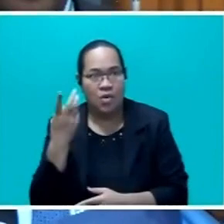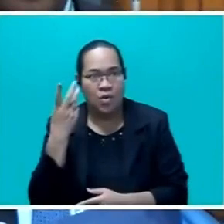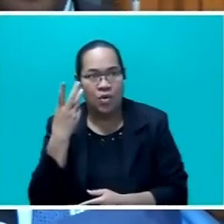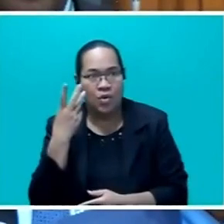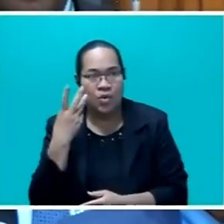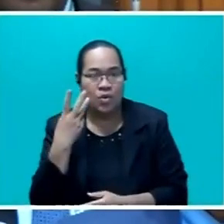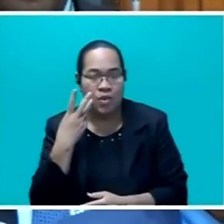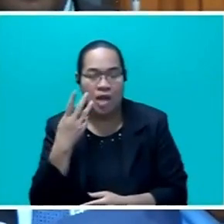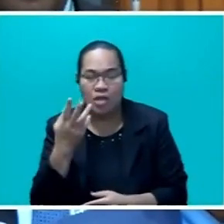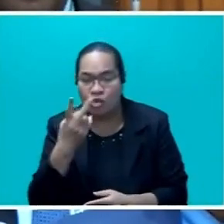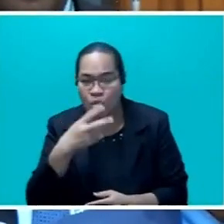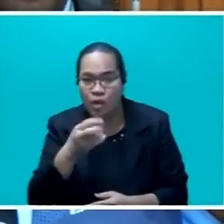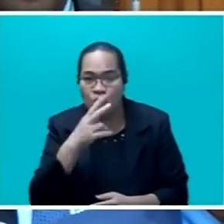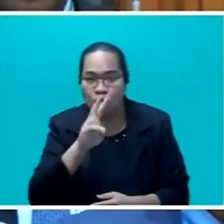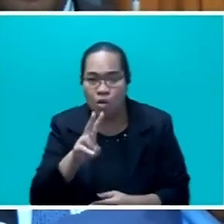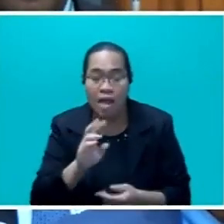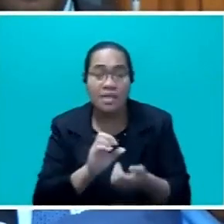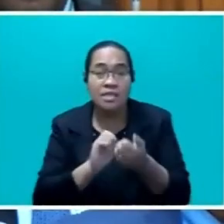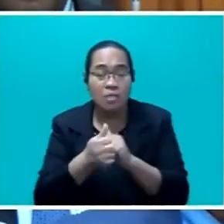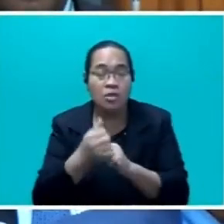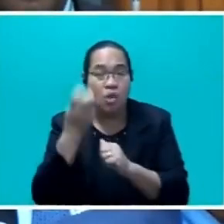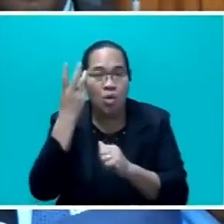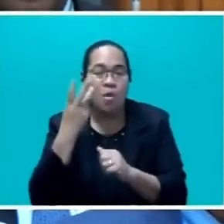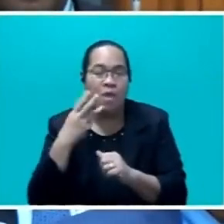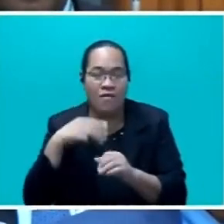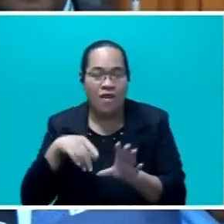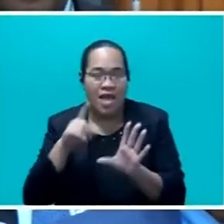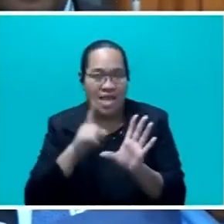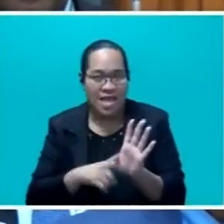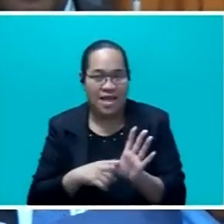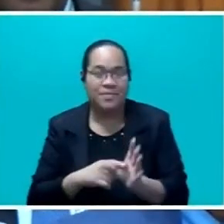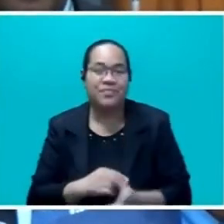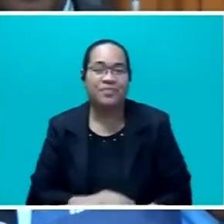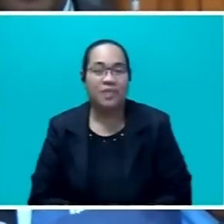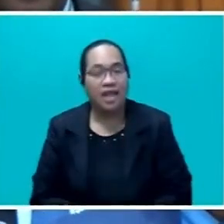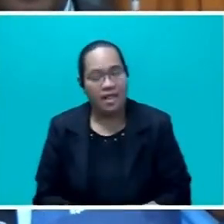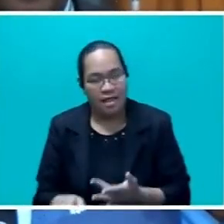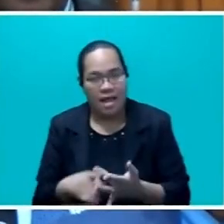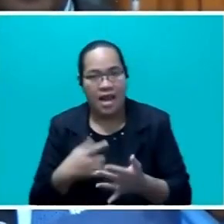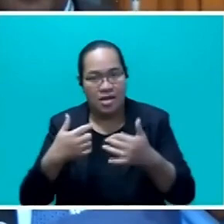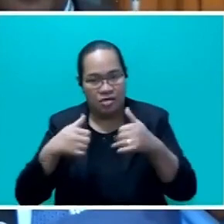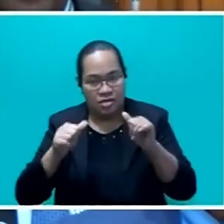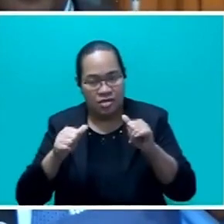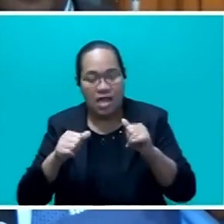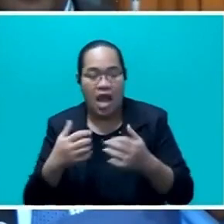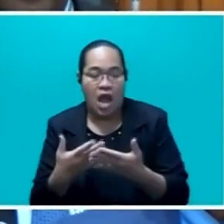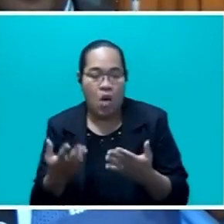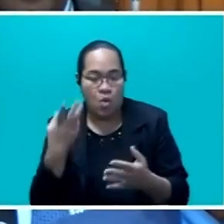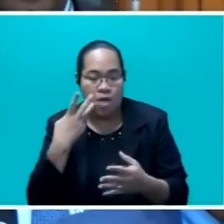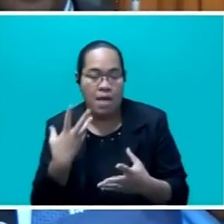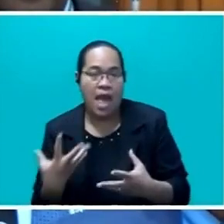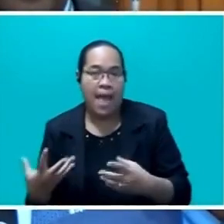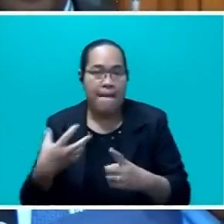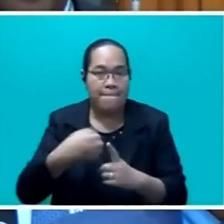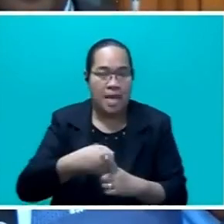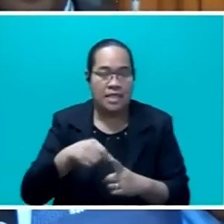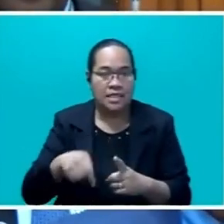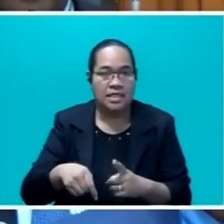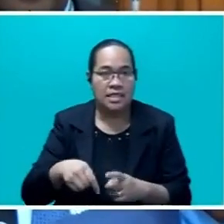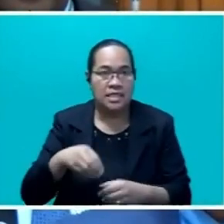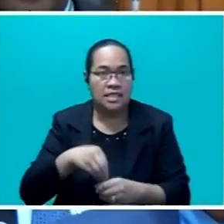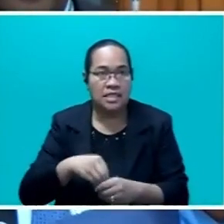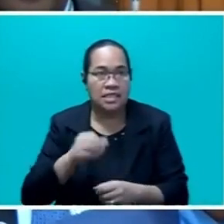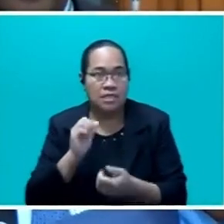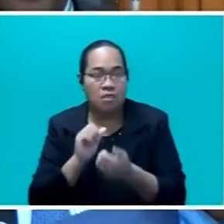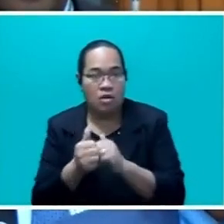Fiji 2022 Sportswomen of the Year. That is another achievement, how women are impacting into sports. The other achievement too,